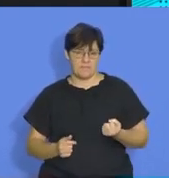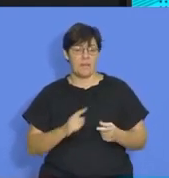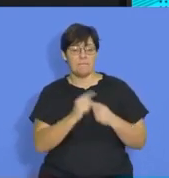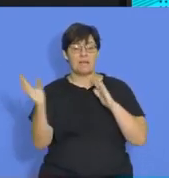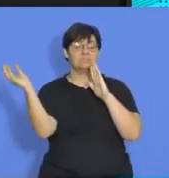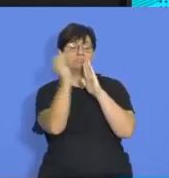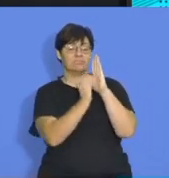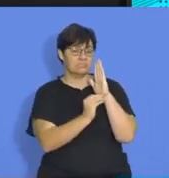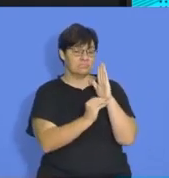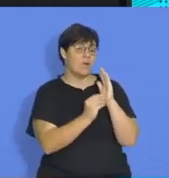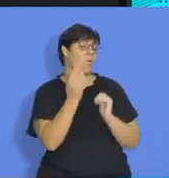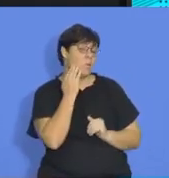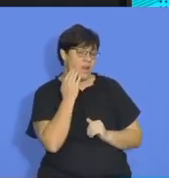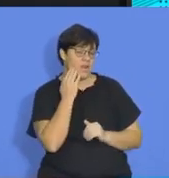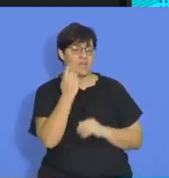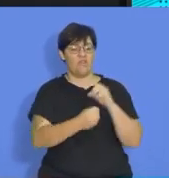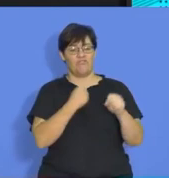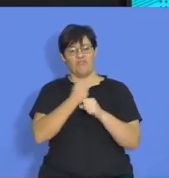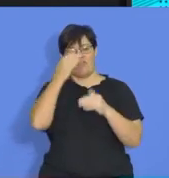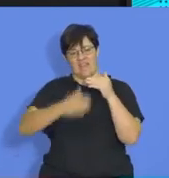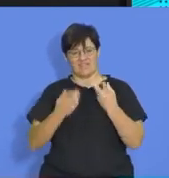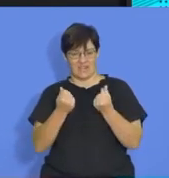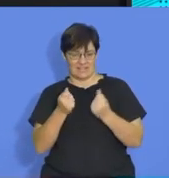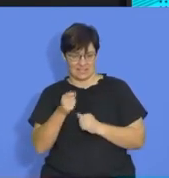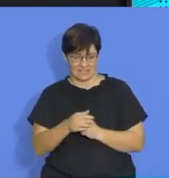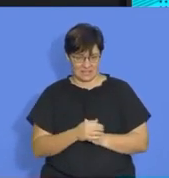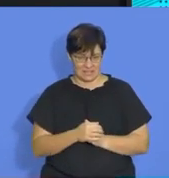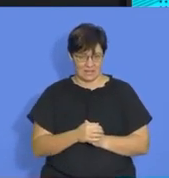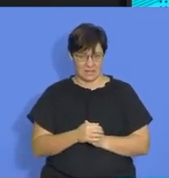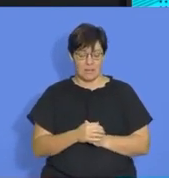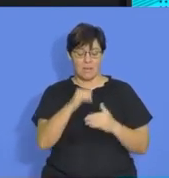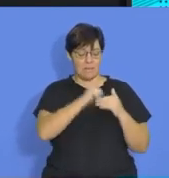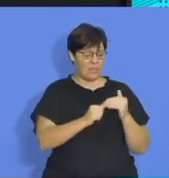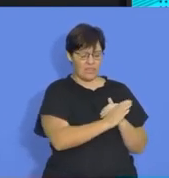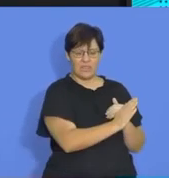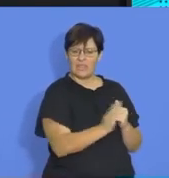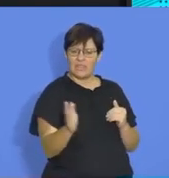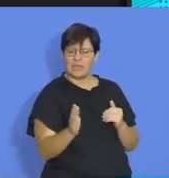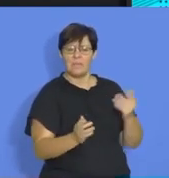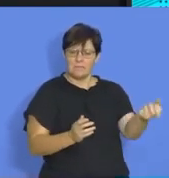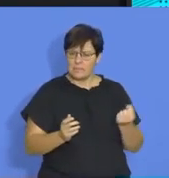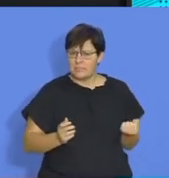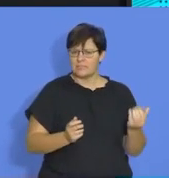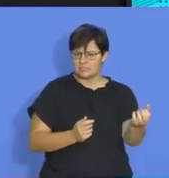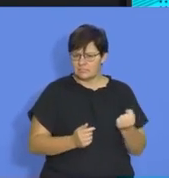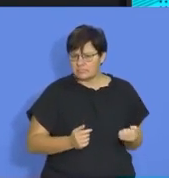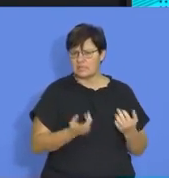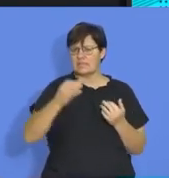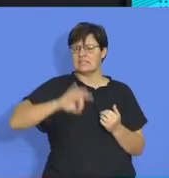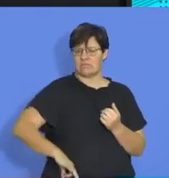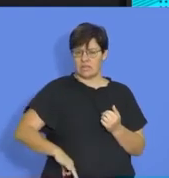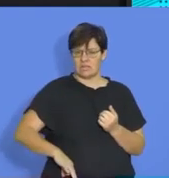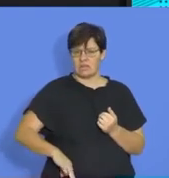that salary, even though we will only record this at the end of the financial year. So what happens during the month when they